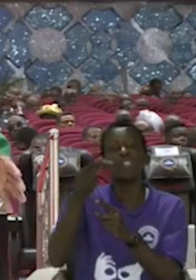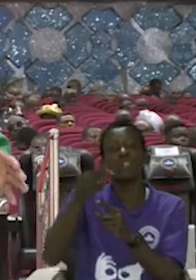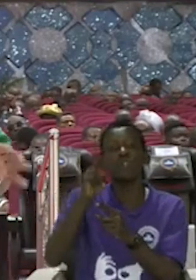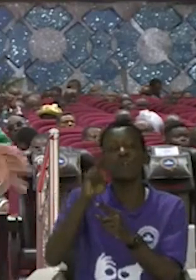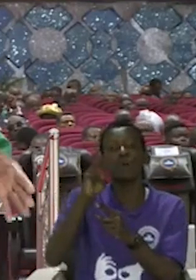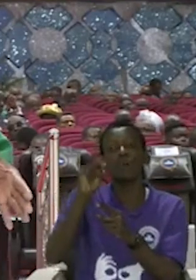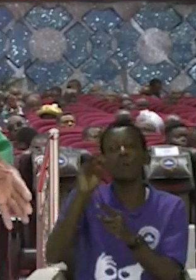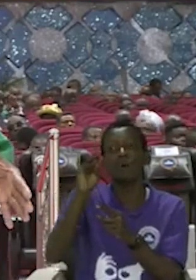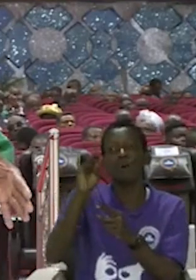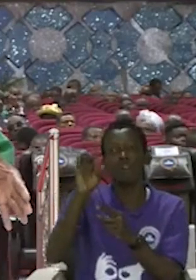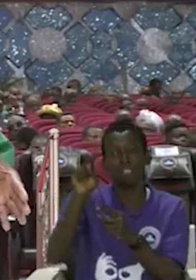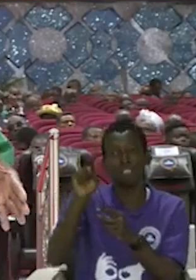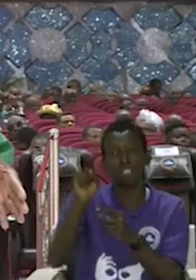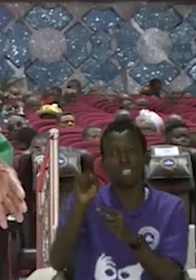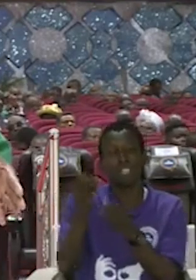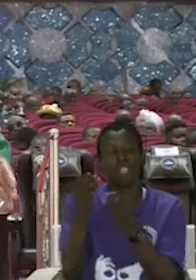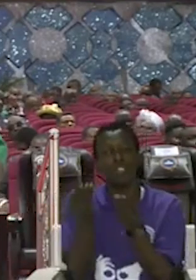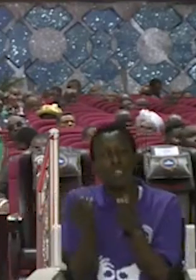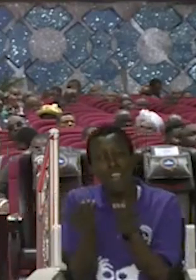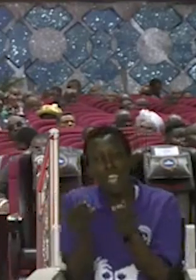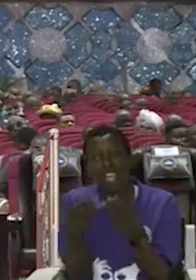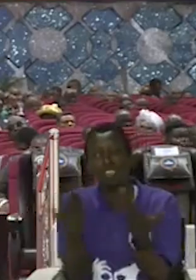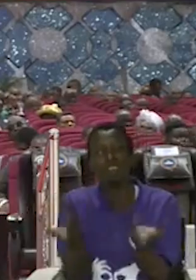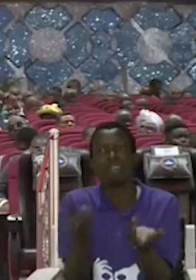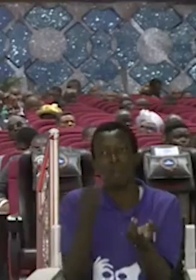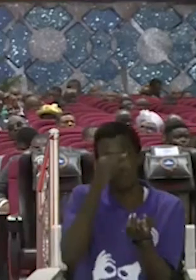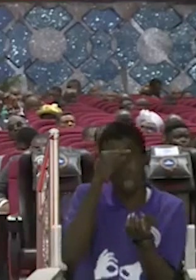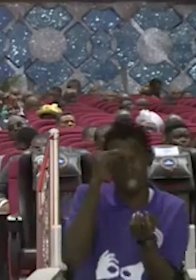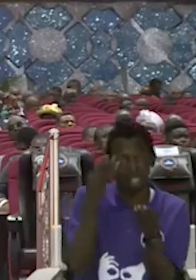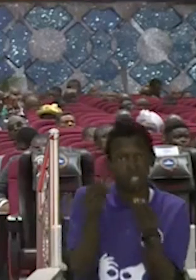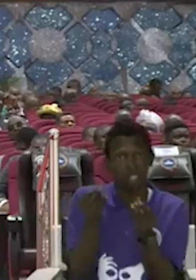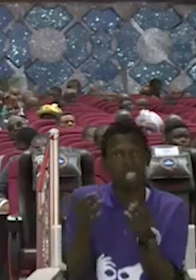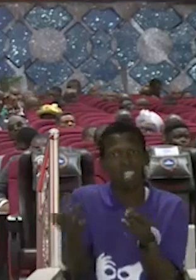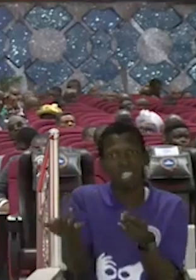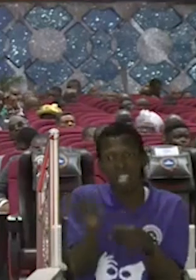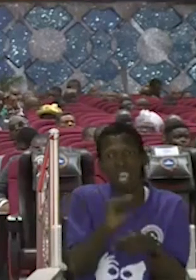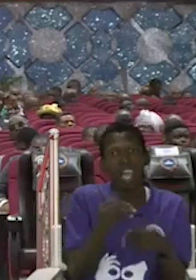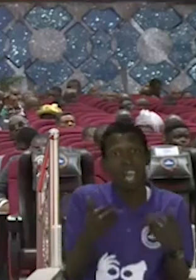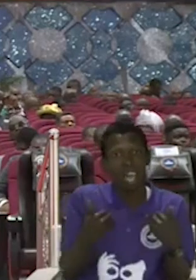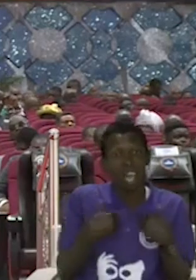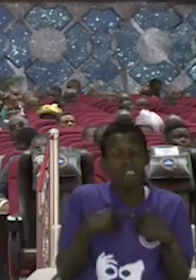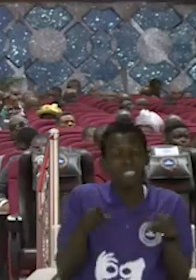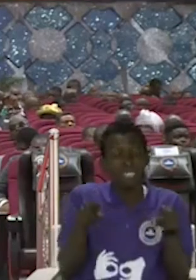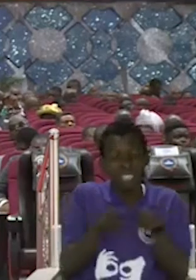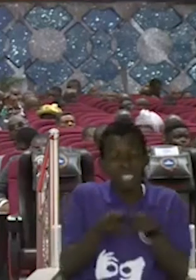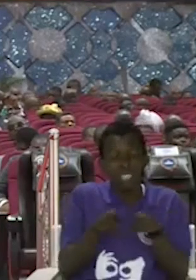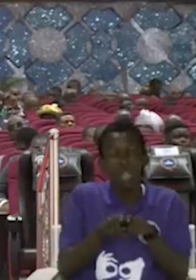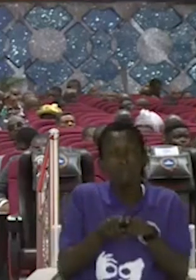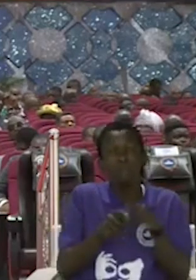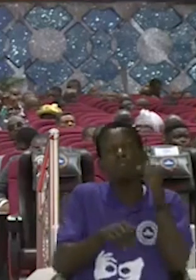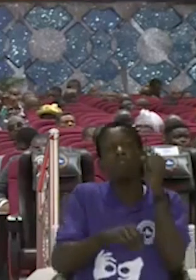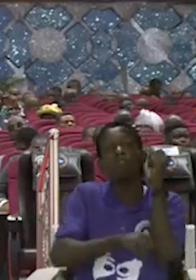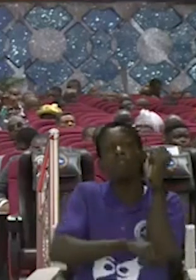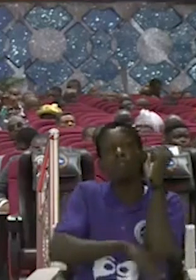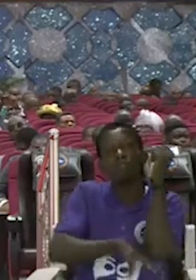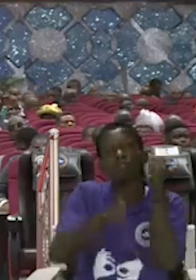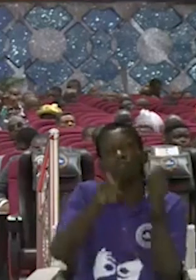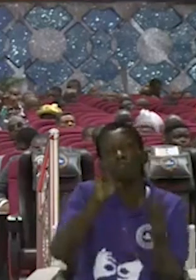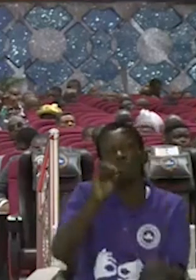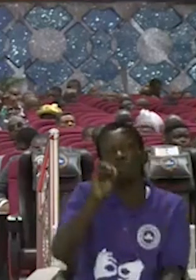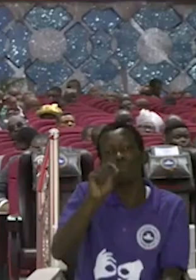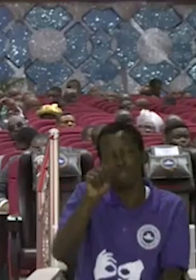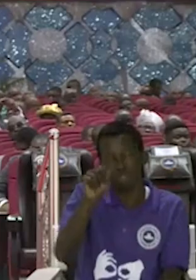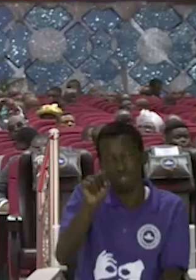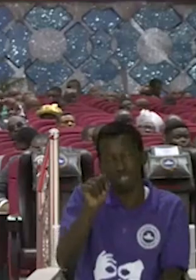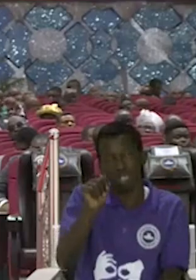soil, black soil, they have the same root. that for you